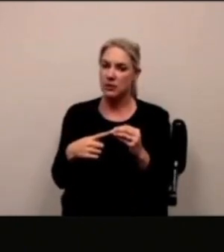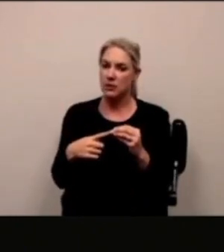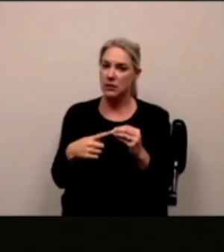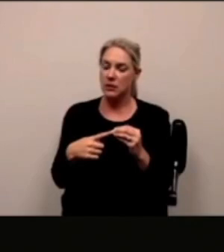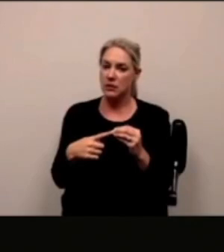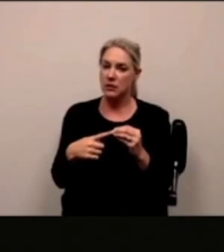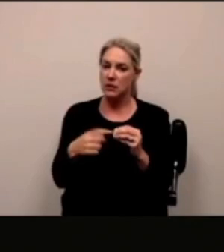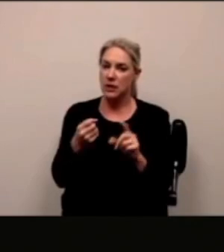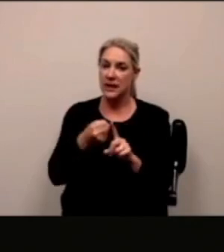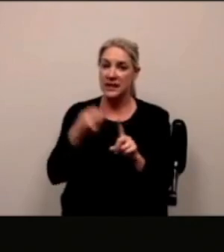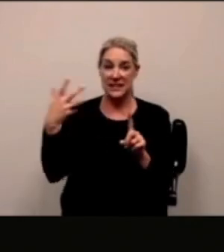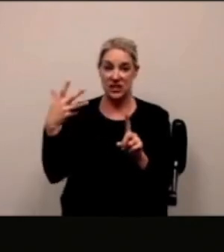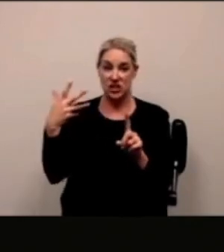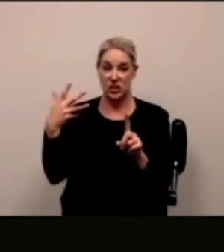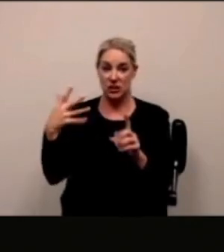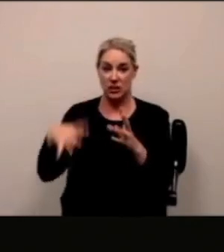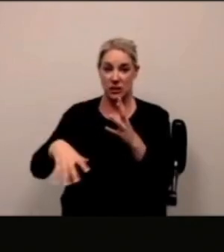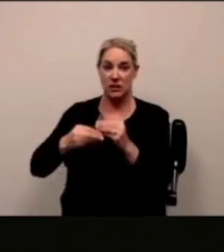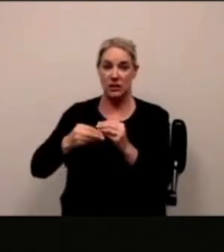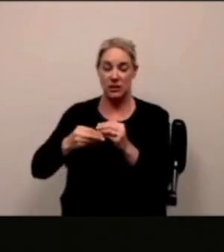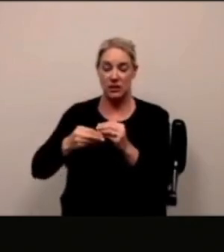About they mentioned there was a synth